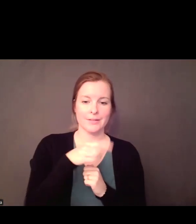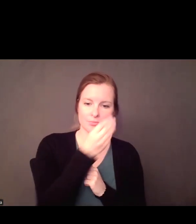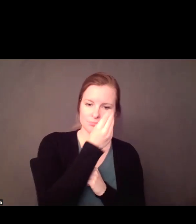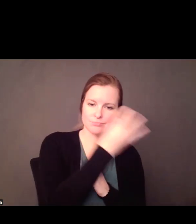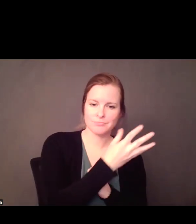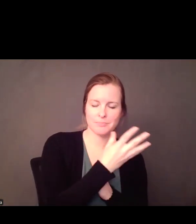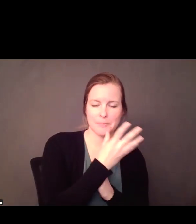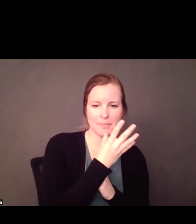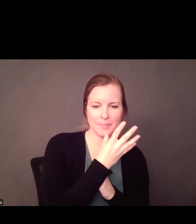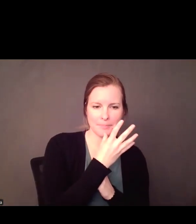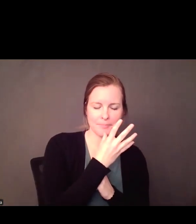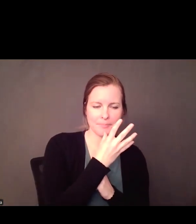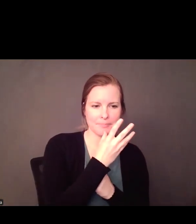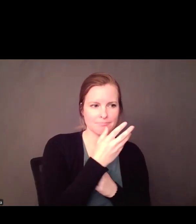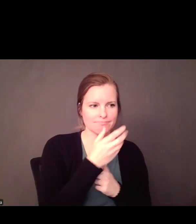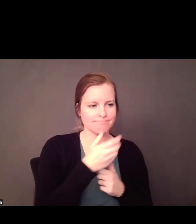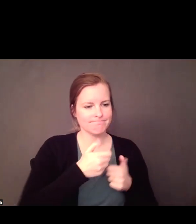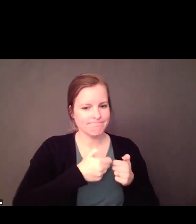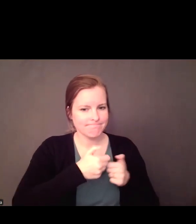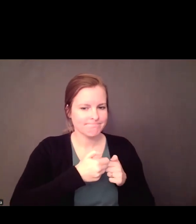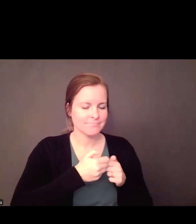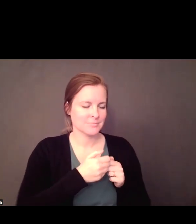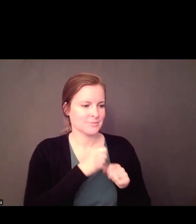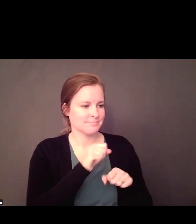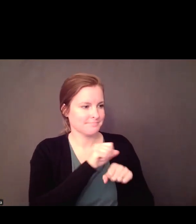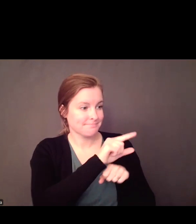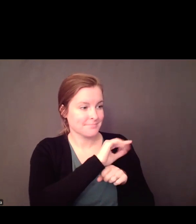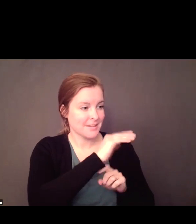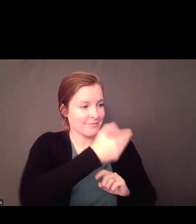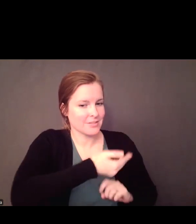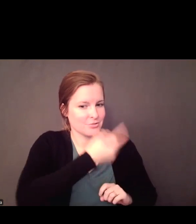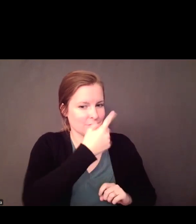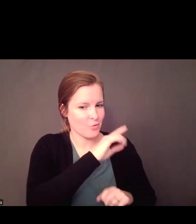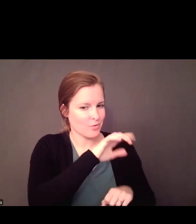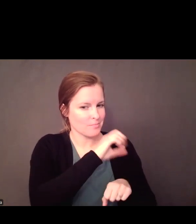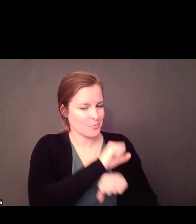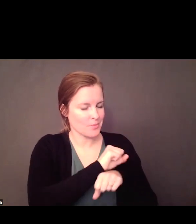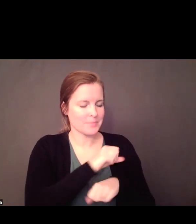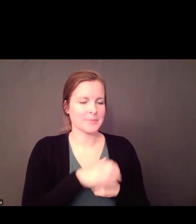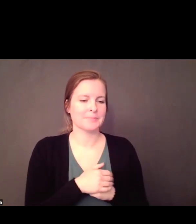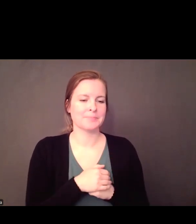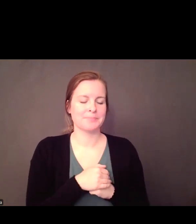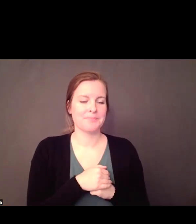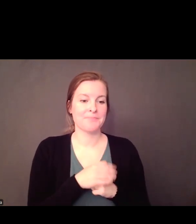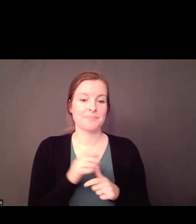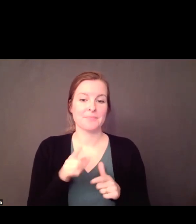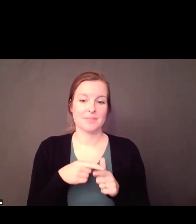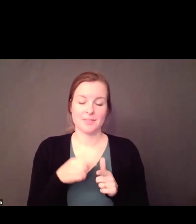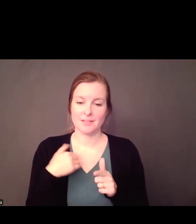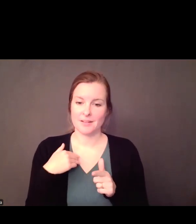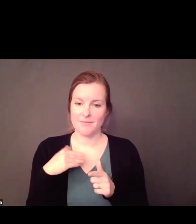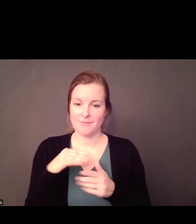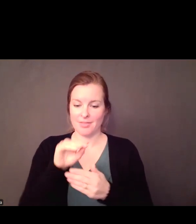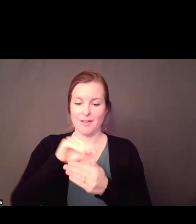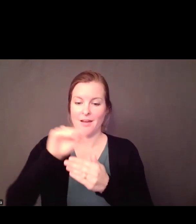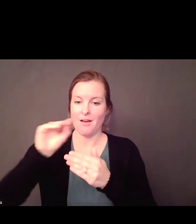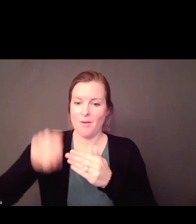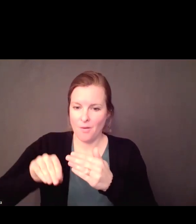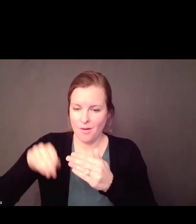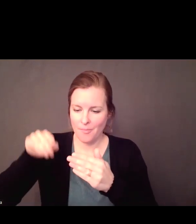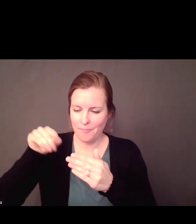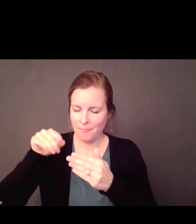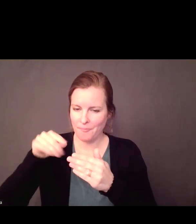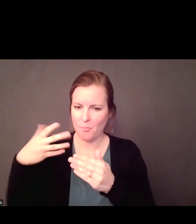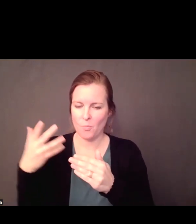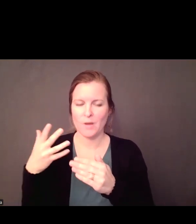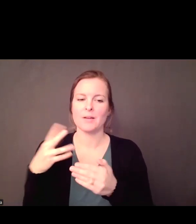mom, so he's going to be sending her invitations to calendar appointments. And then we have a desired outcome of keeping his